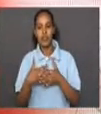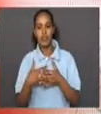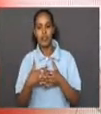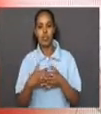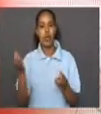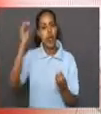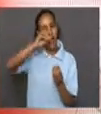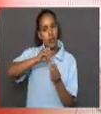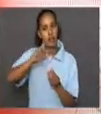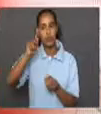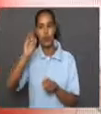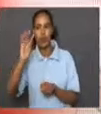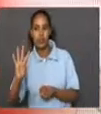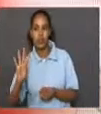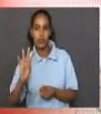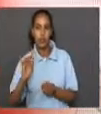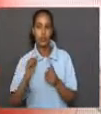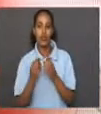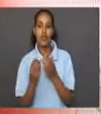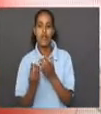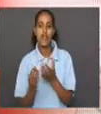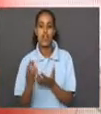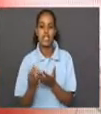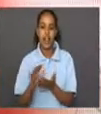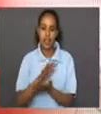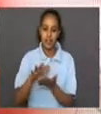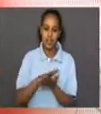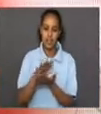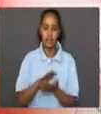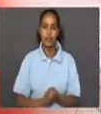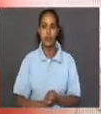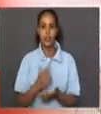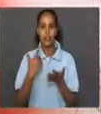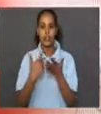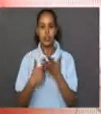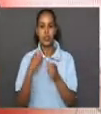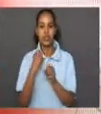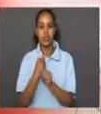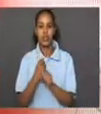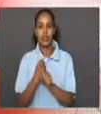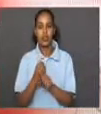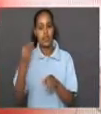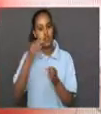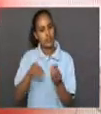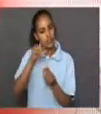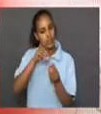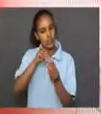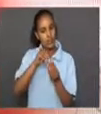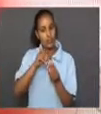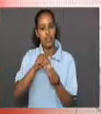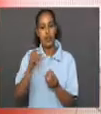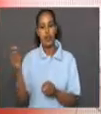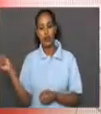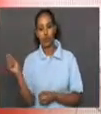to add phosphate to fertilizers. This serves to increase